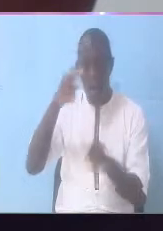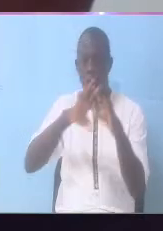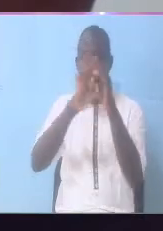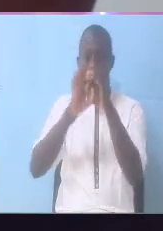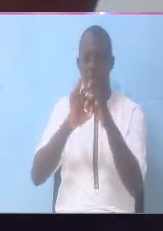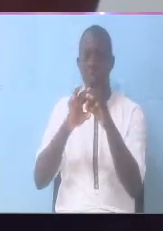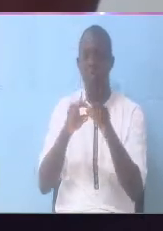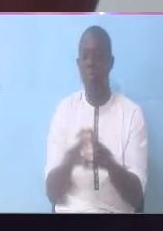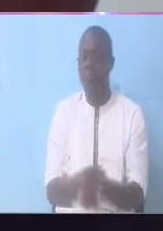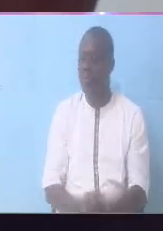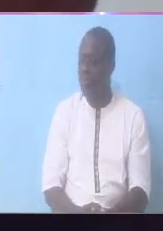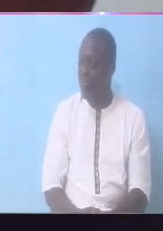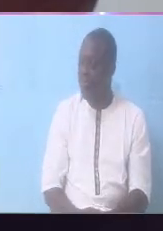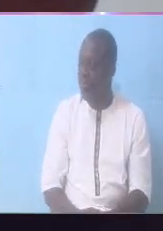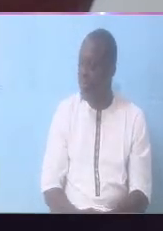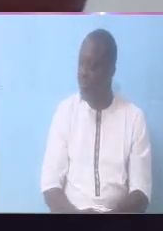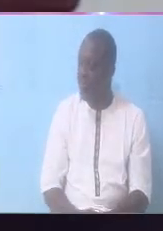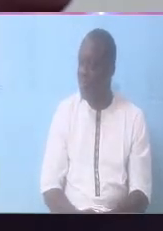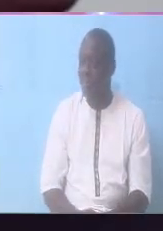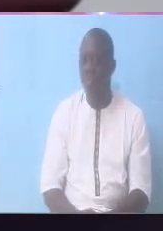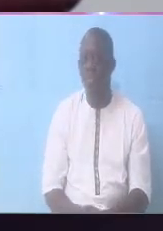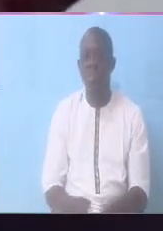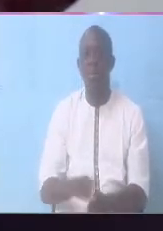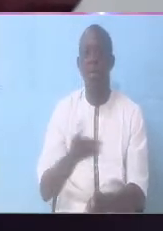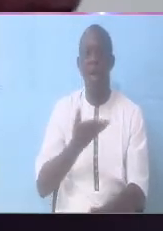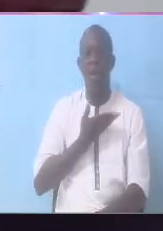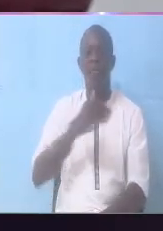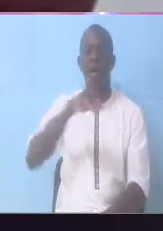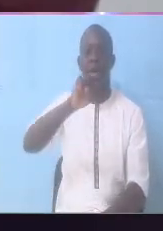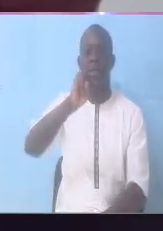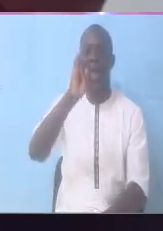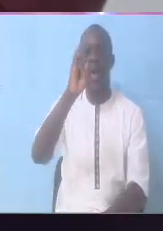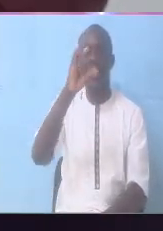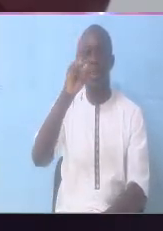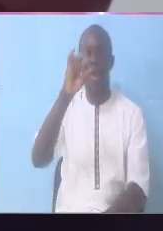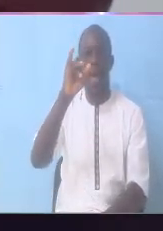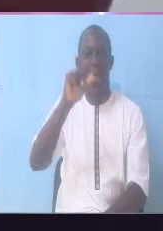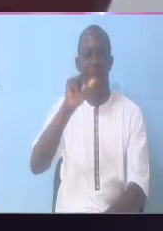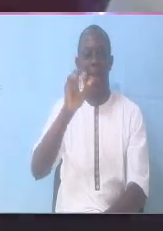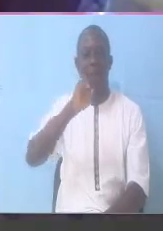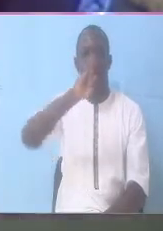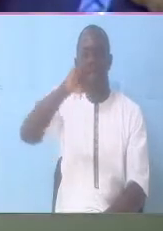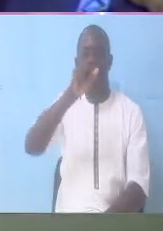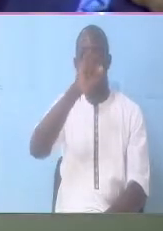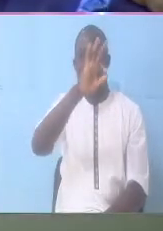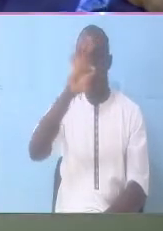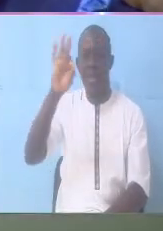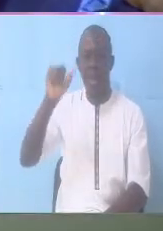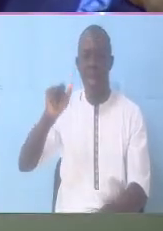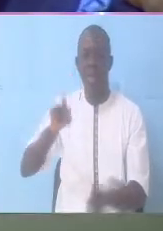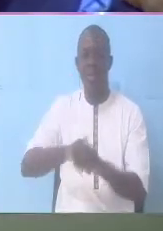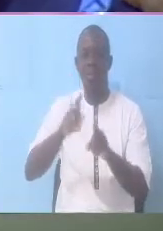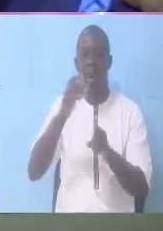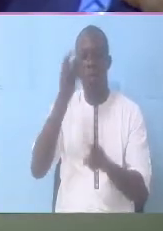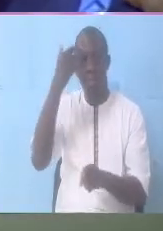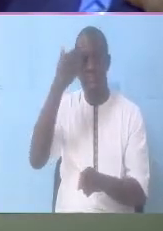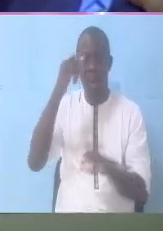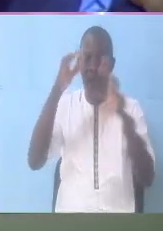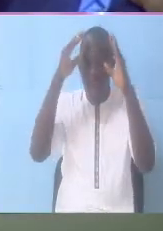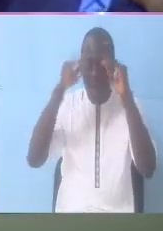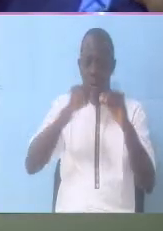Yes. Sidia Jata, PDOIS. Sidia Jata, Doi. And then?